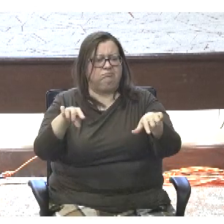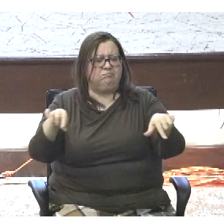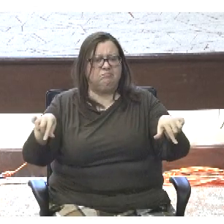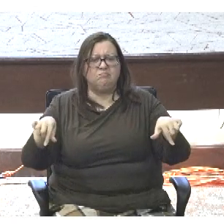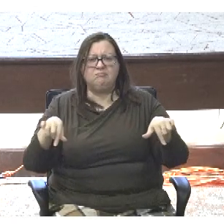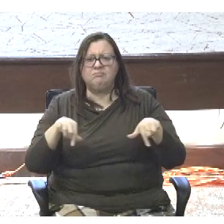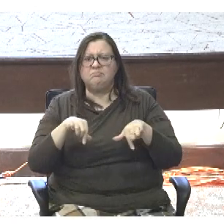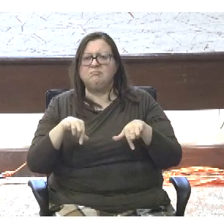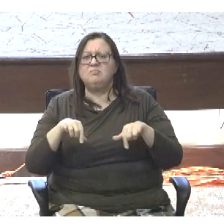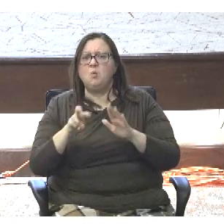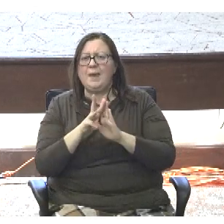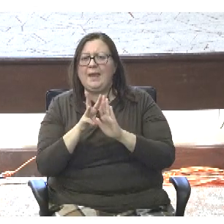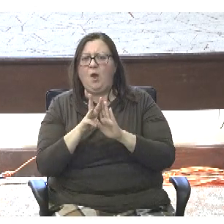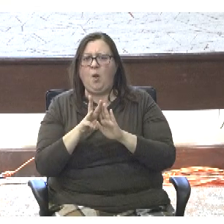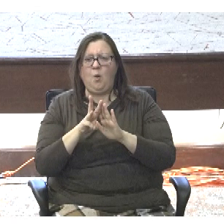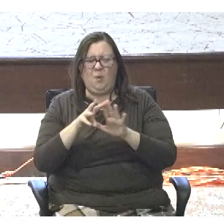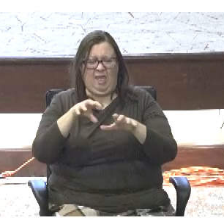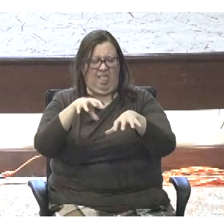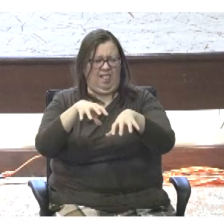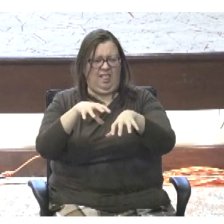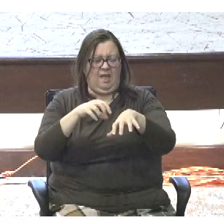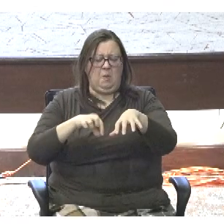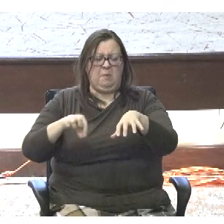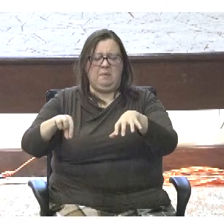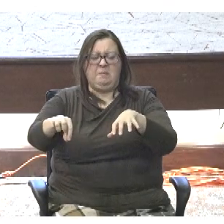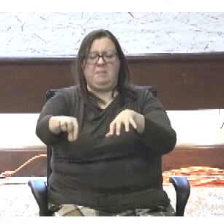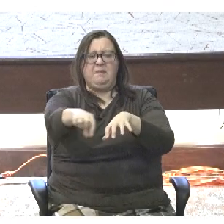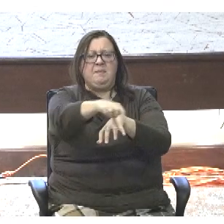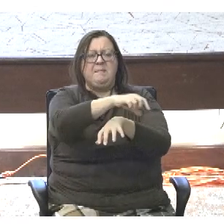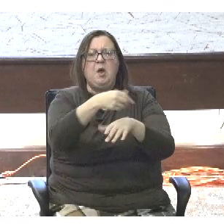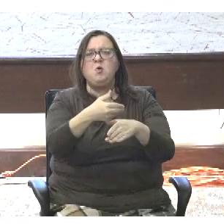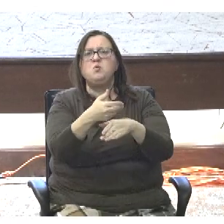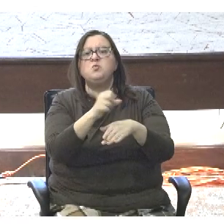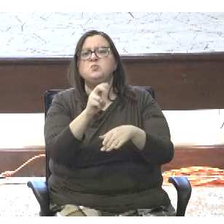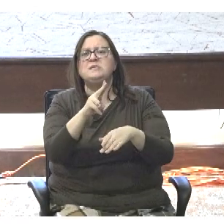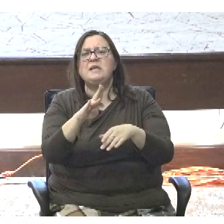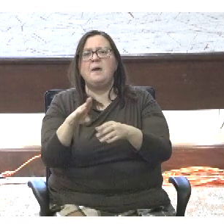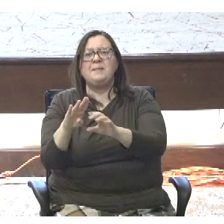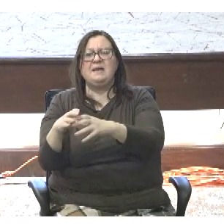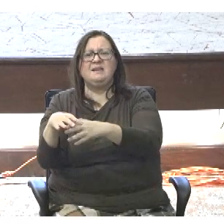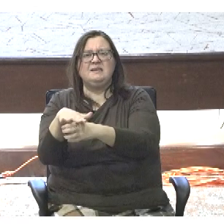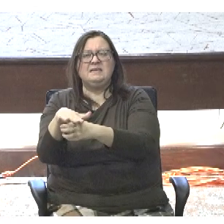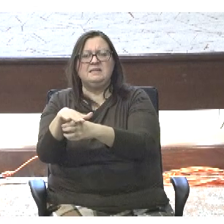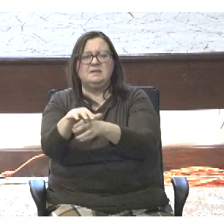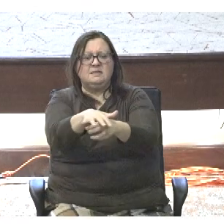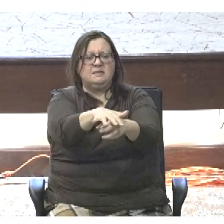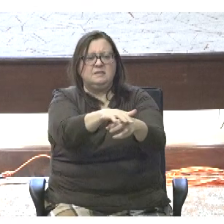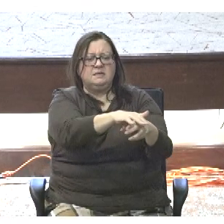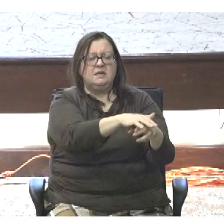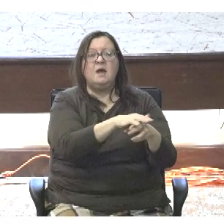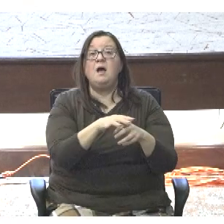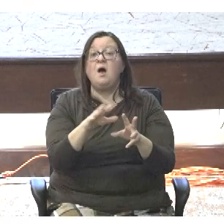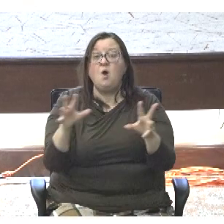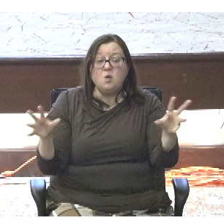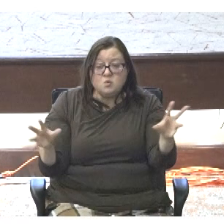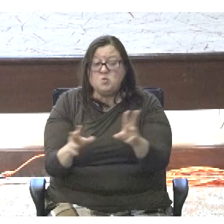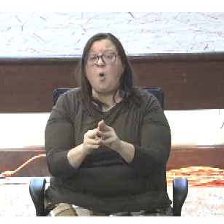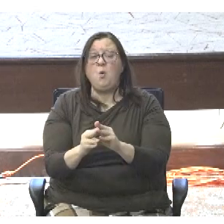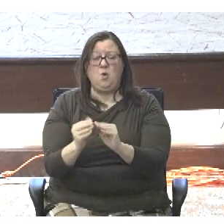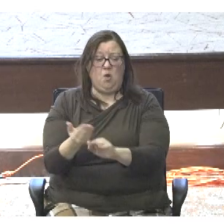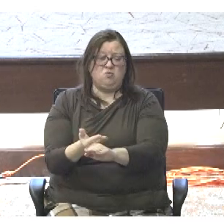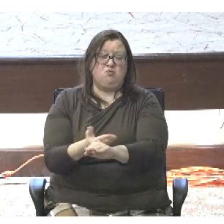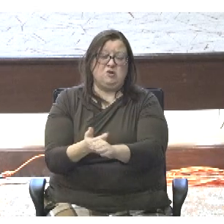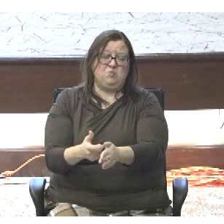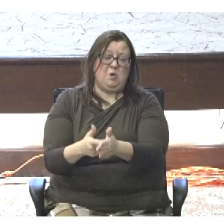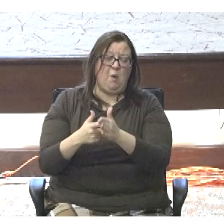around the perimeter. They're in newer subdivisions, and there are $44 million worth of